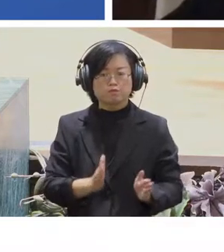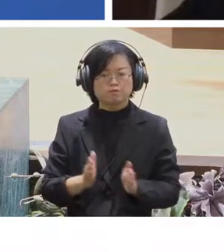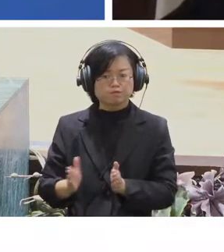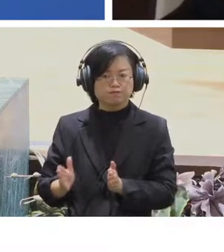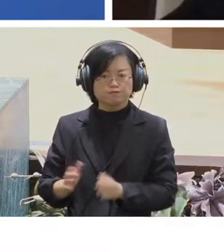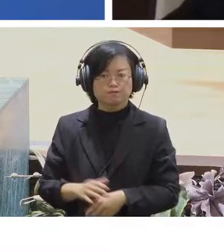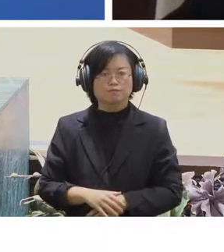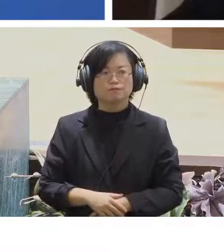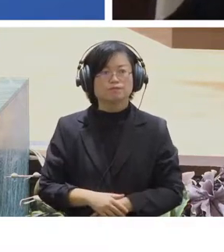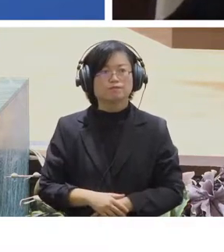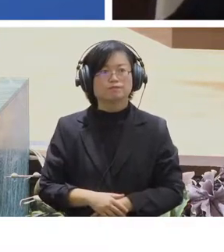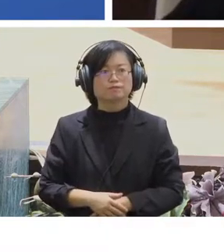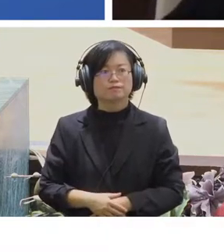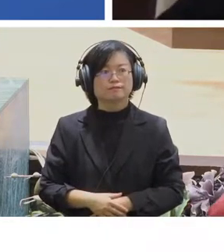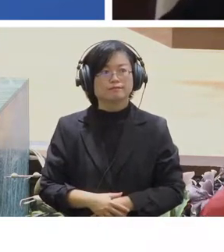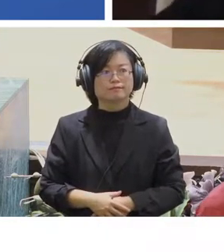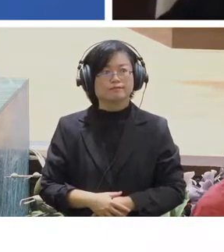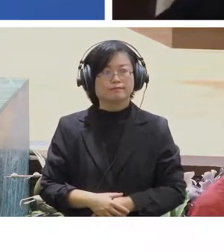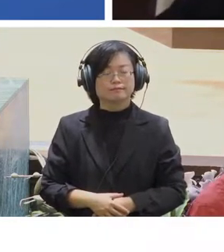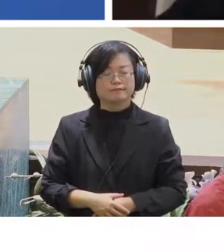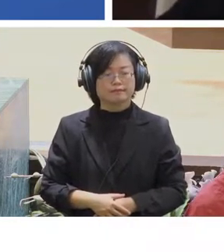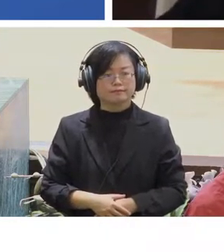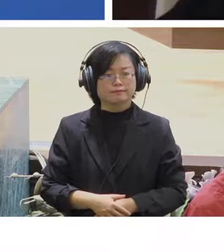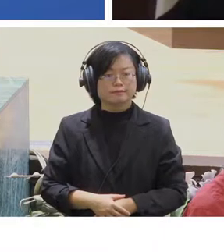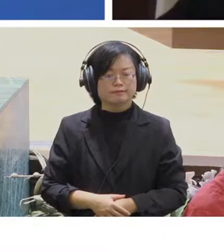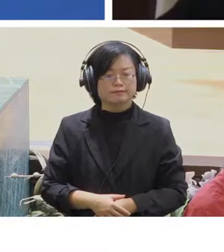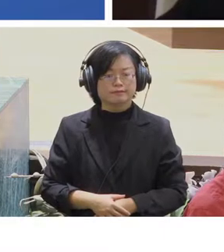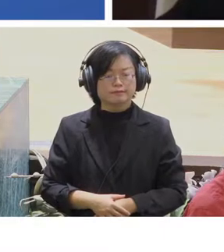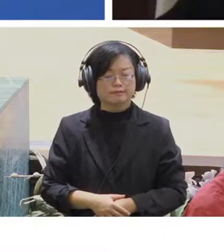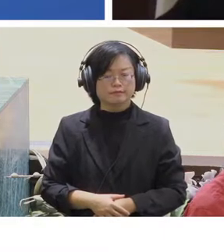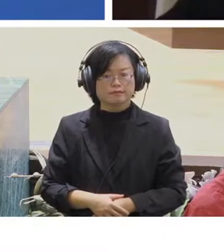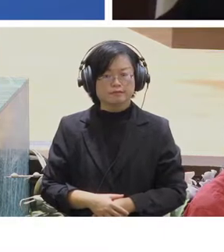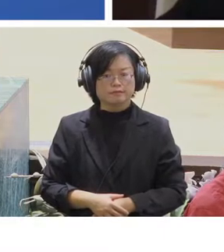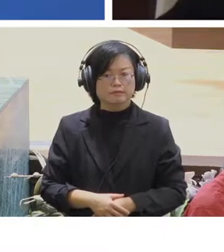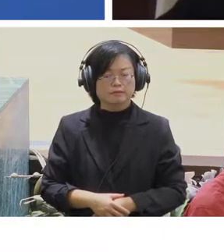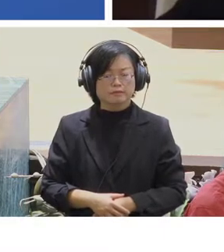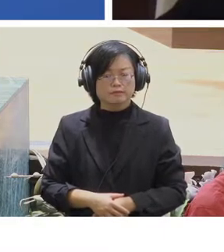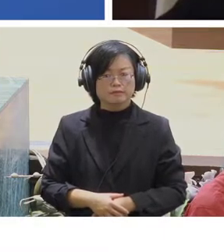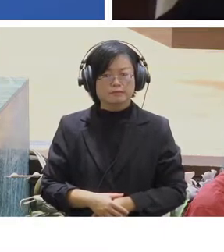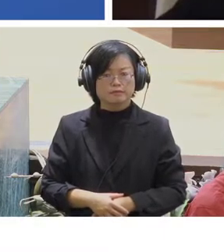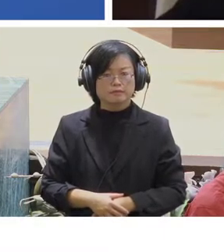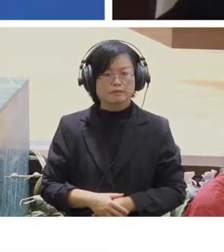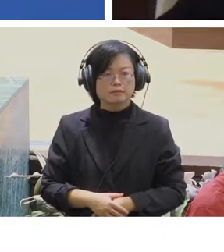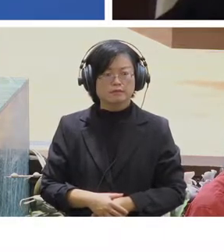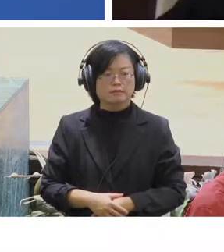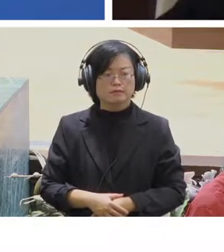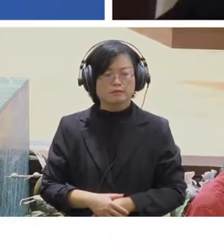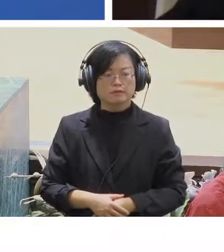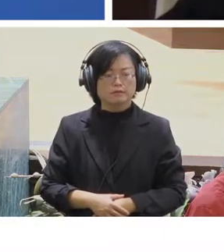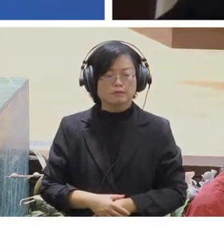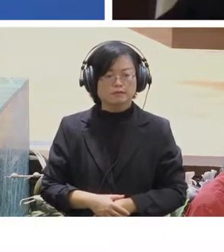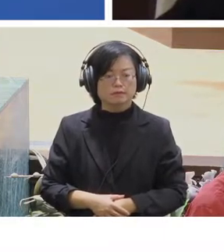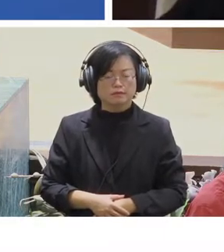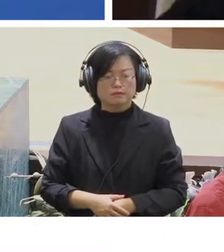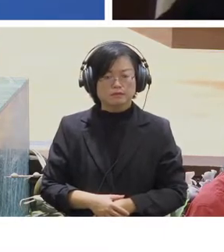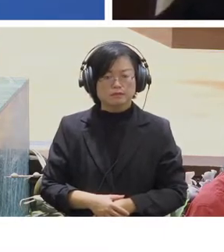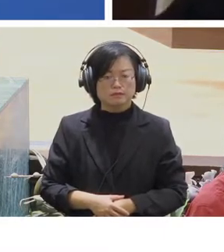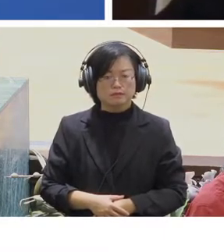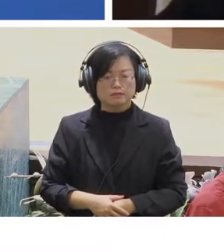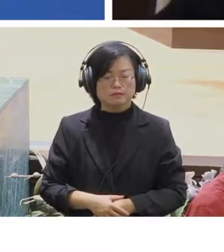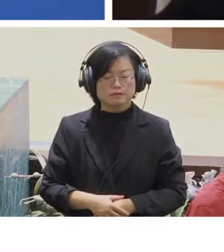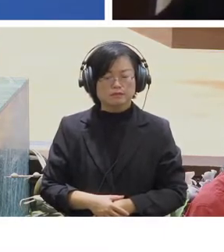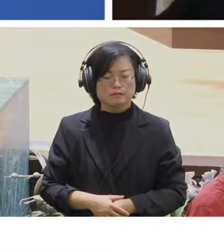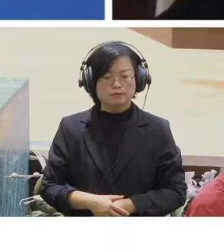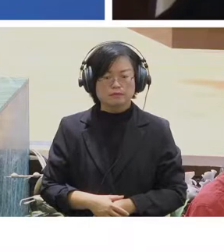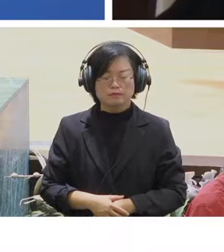got, but now the government has started to realize the importance of open government and these strategies on how it